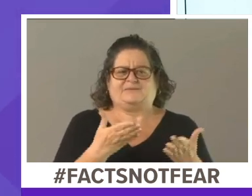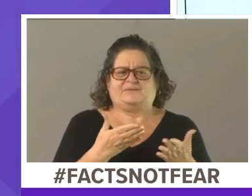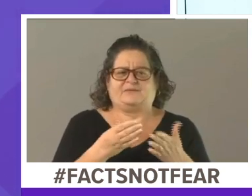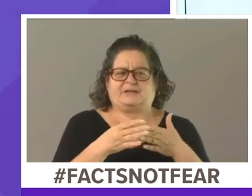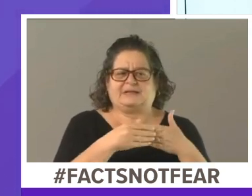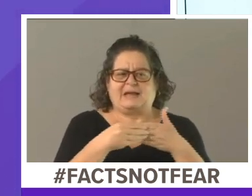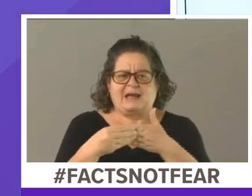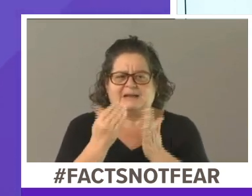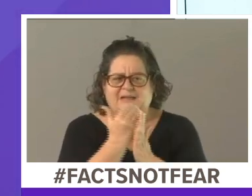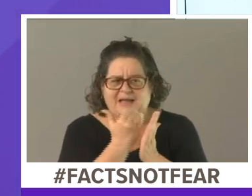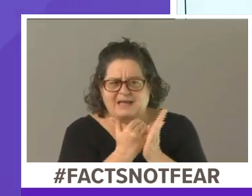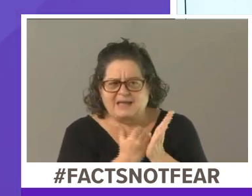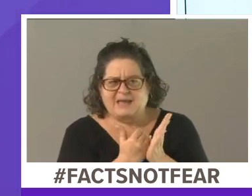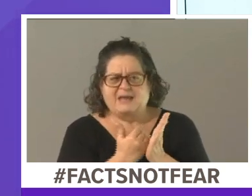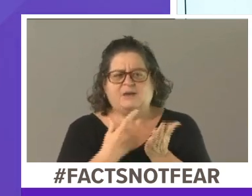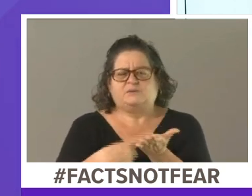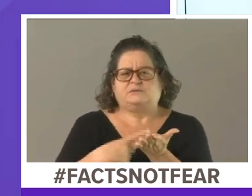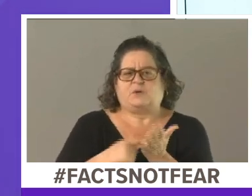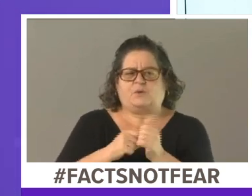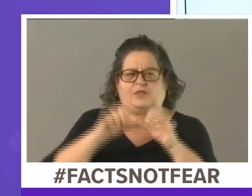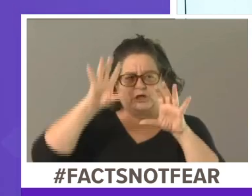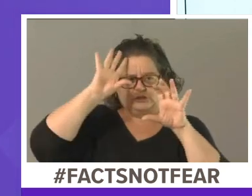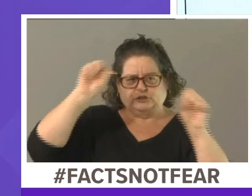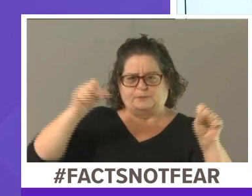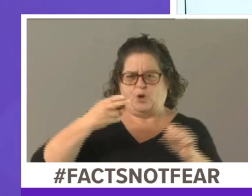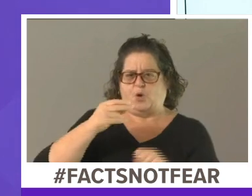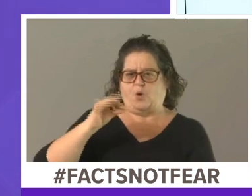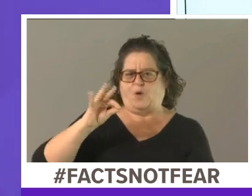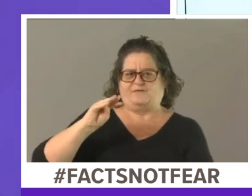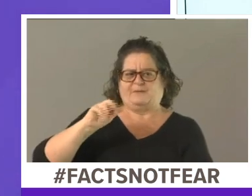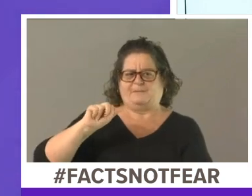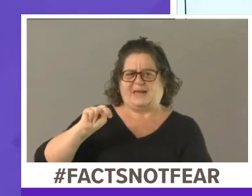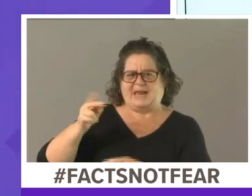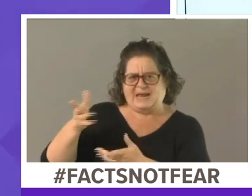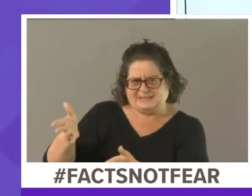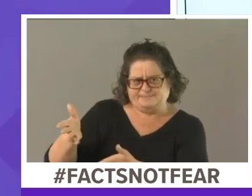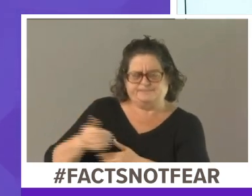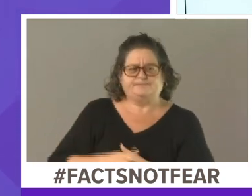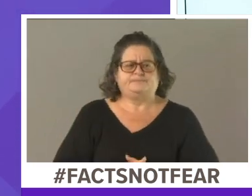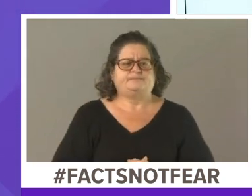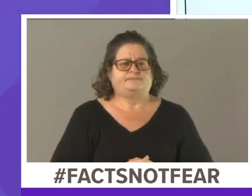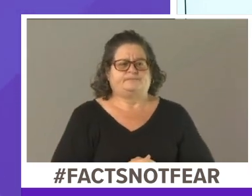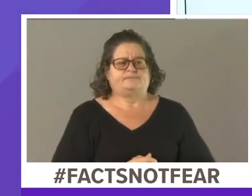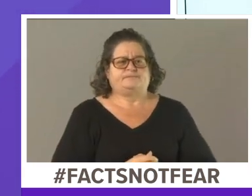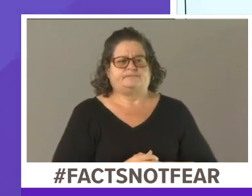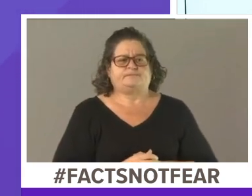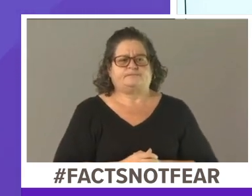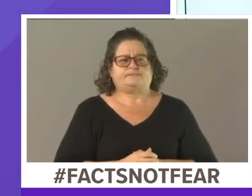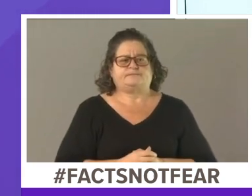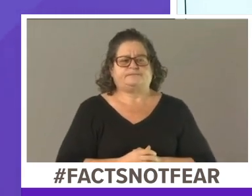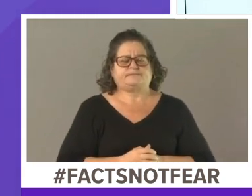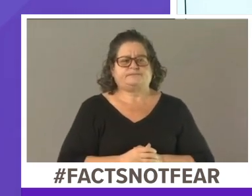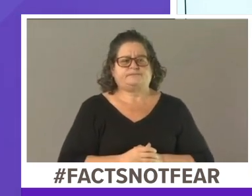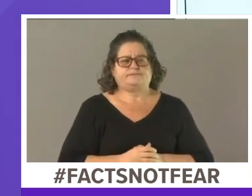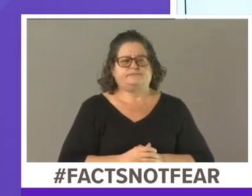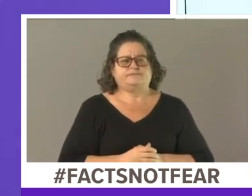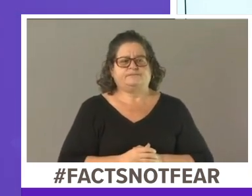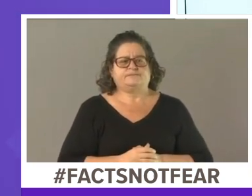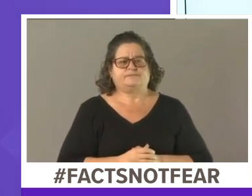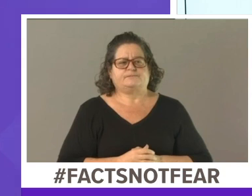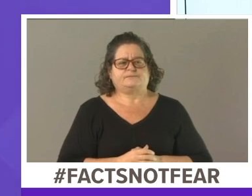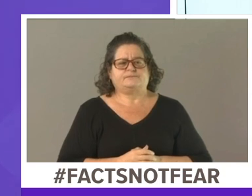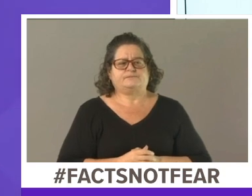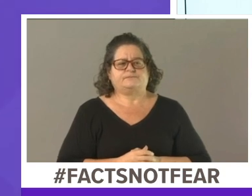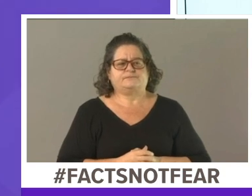expect that next week, and that will provide additional or include additional flexibilities to our